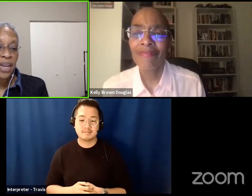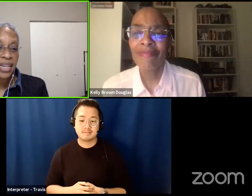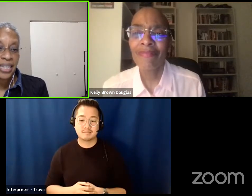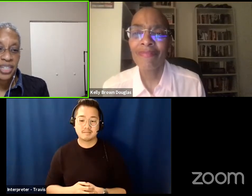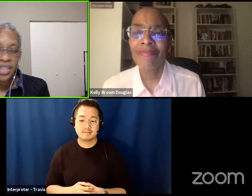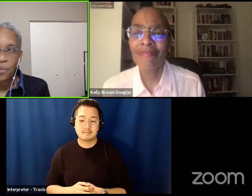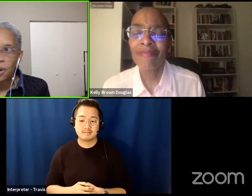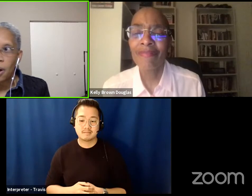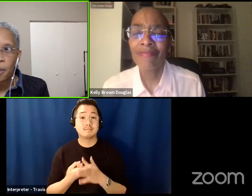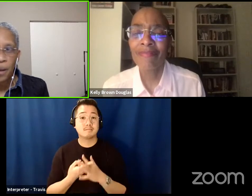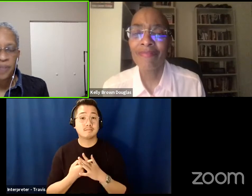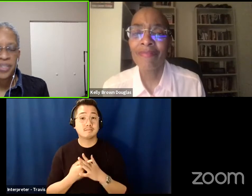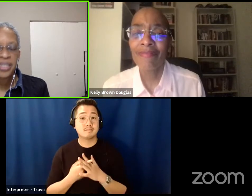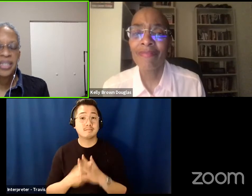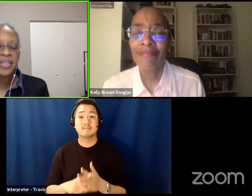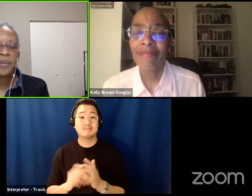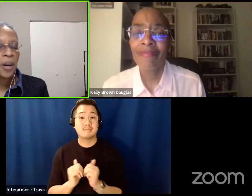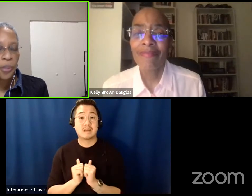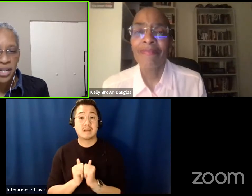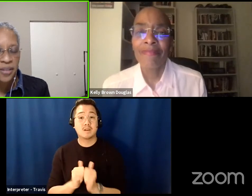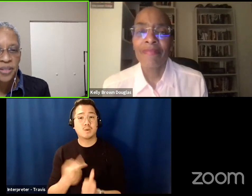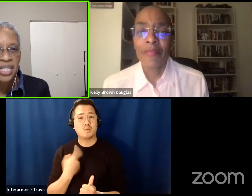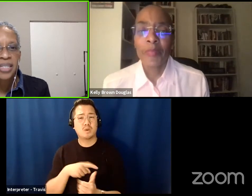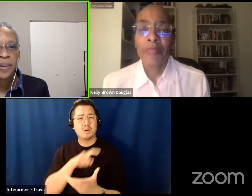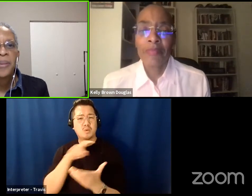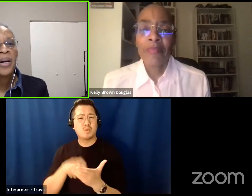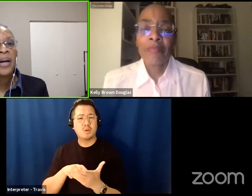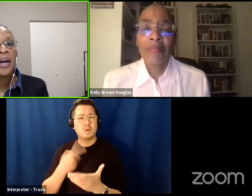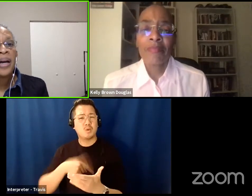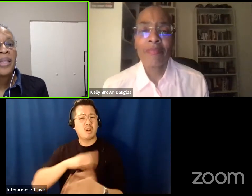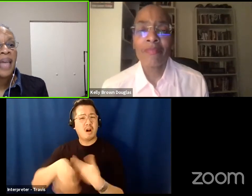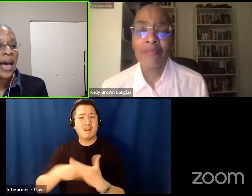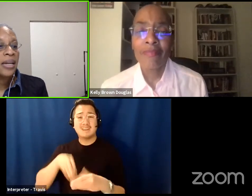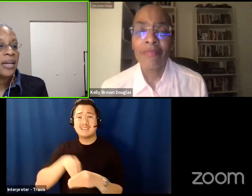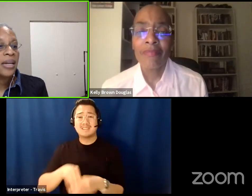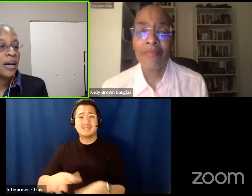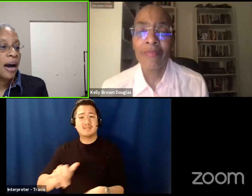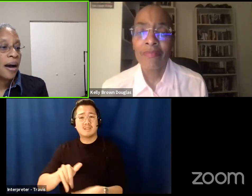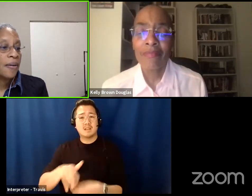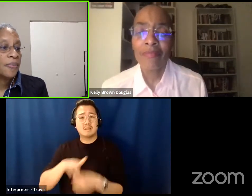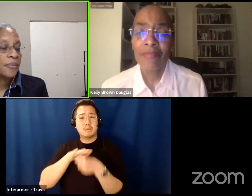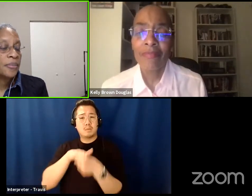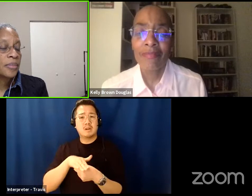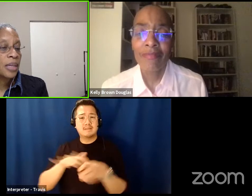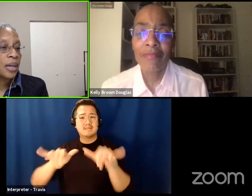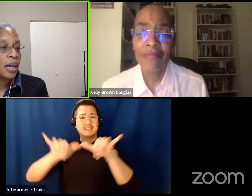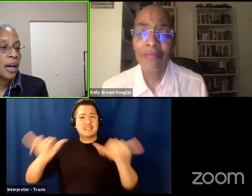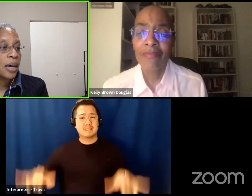the recognition that we're all part of a system, of oppressive system that